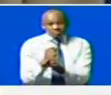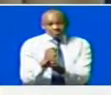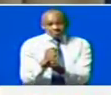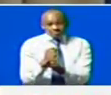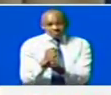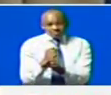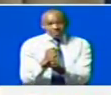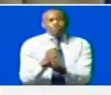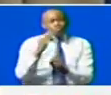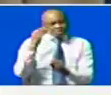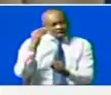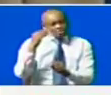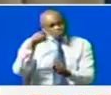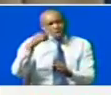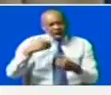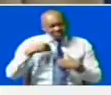in the knowledge